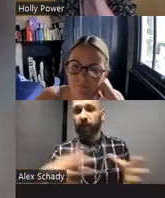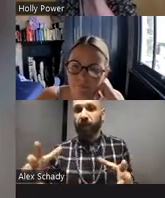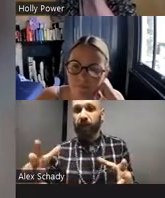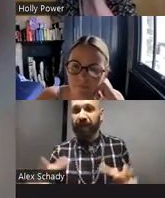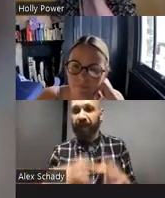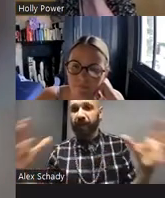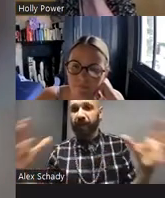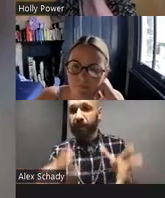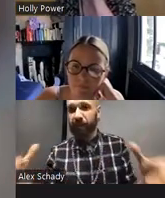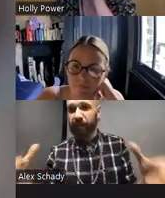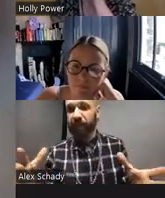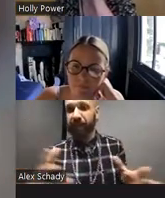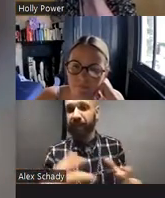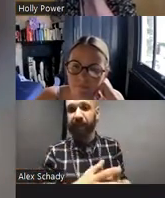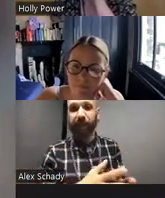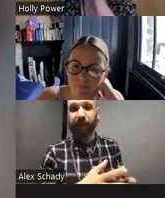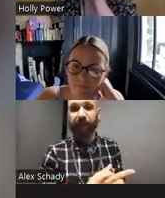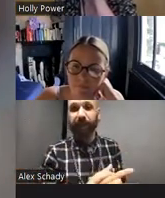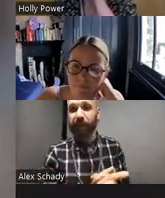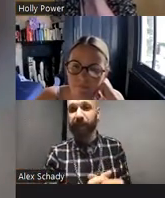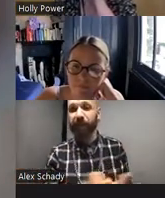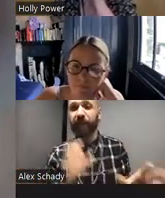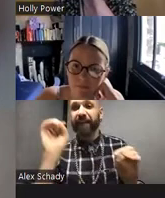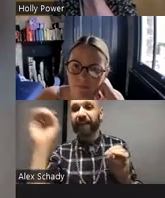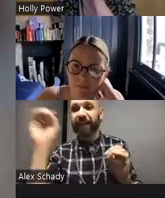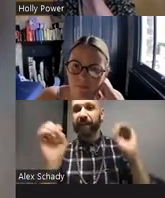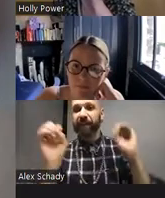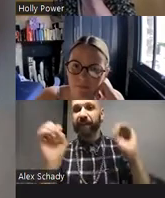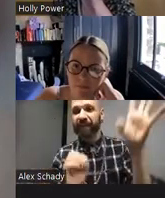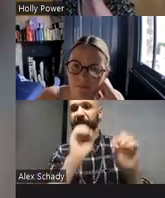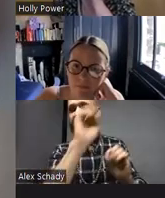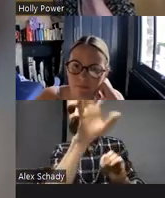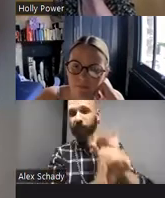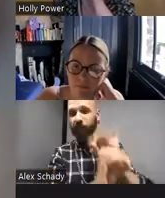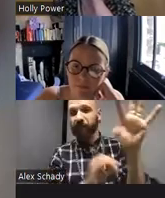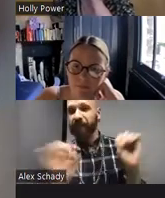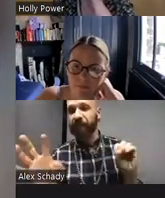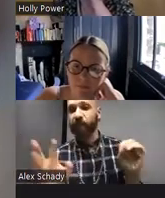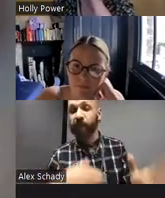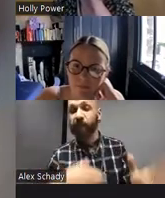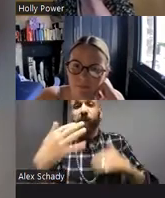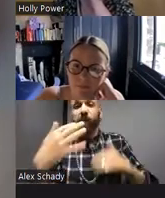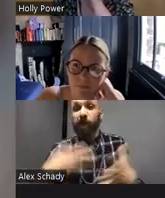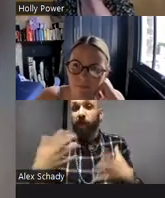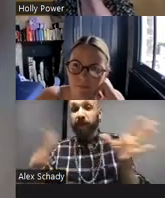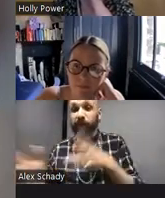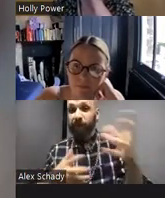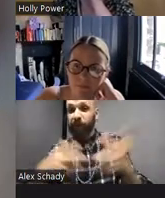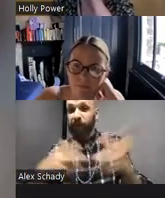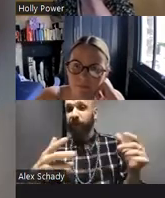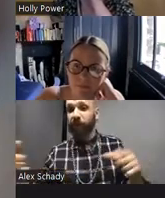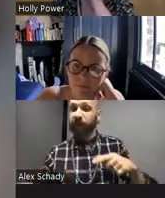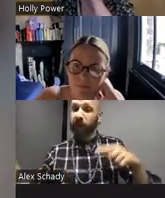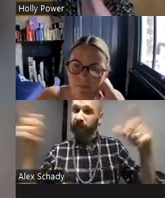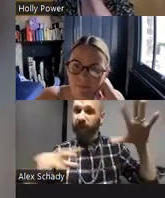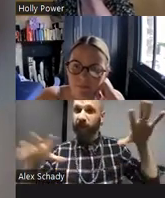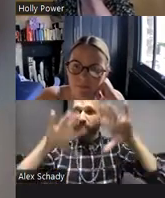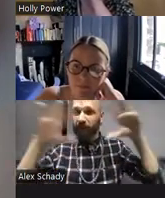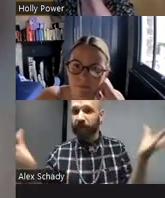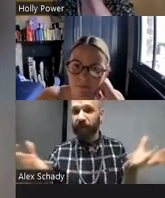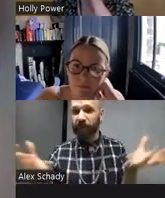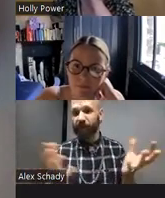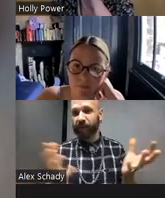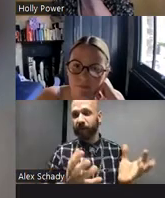on art as the subject that was being discussed. So you ended up with these sort of glimpses into people's living rooms where people were simply talking about the arts. So there was this